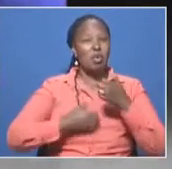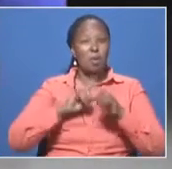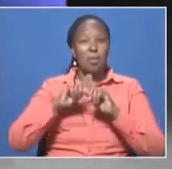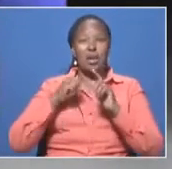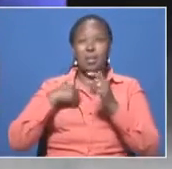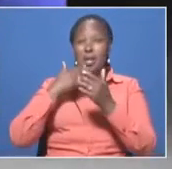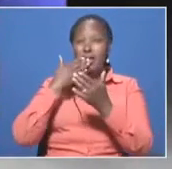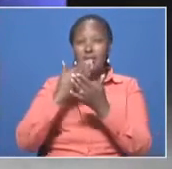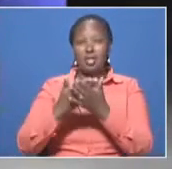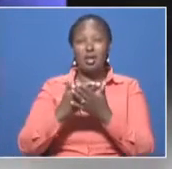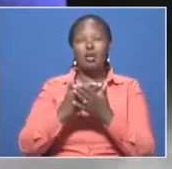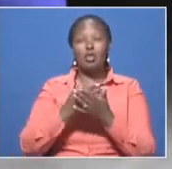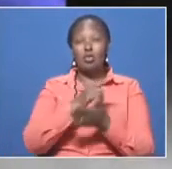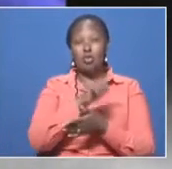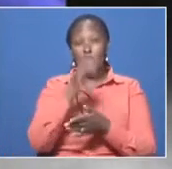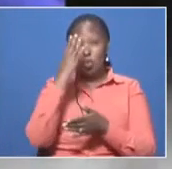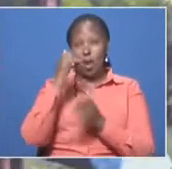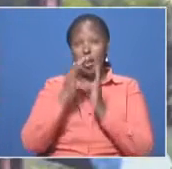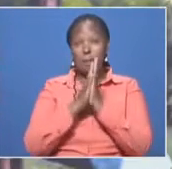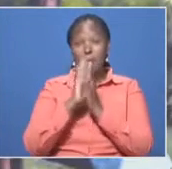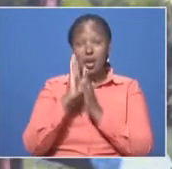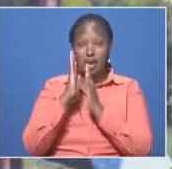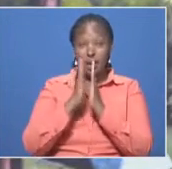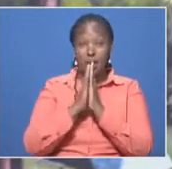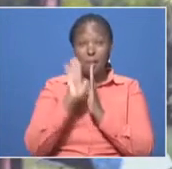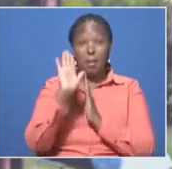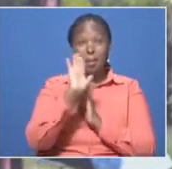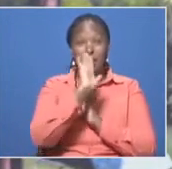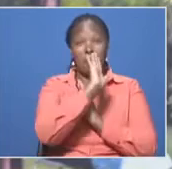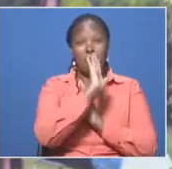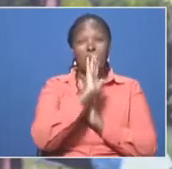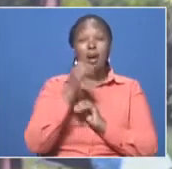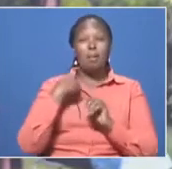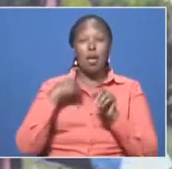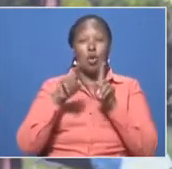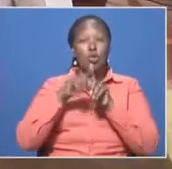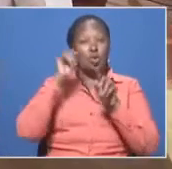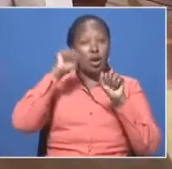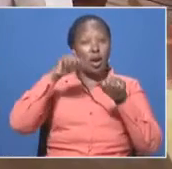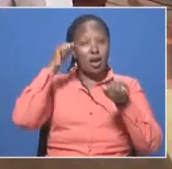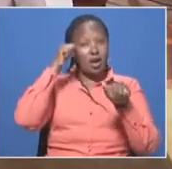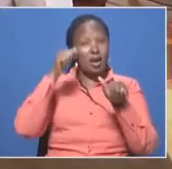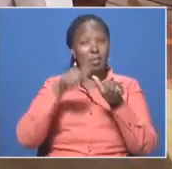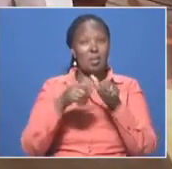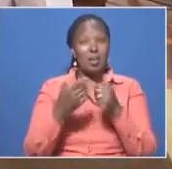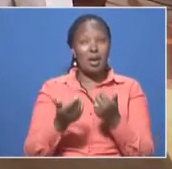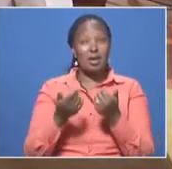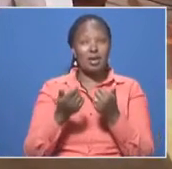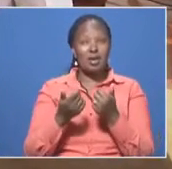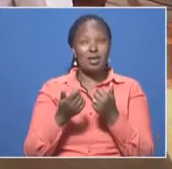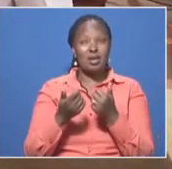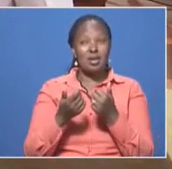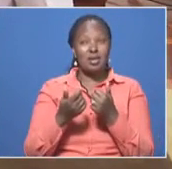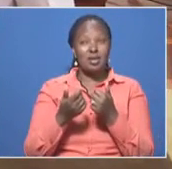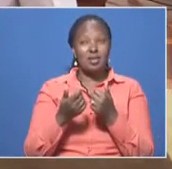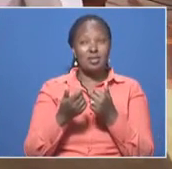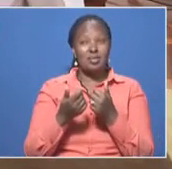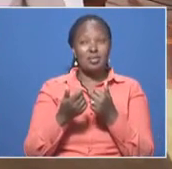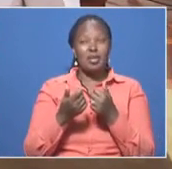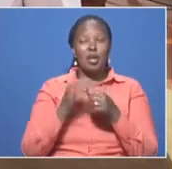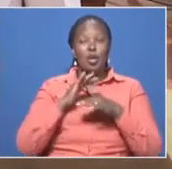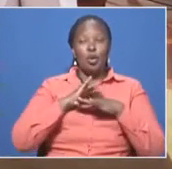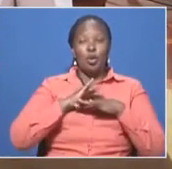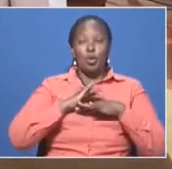all of you because of your prayers. And I can almost remember a literal sigh of